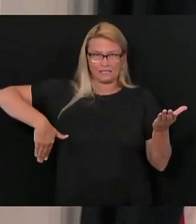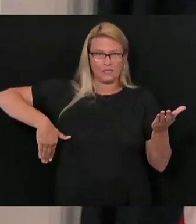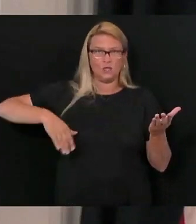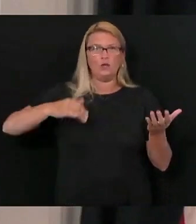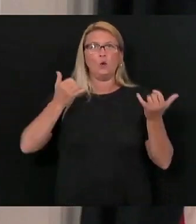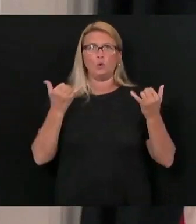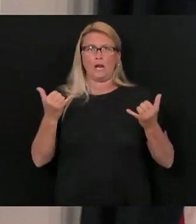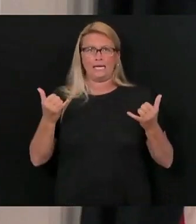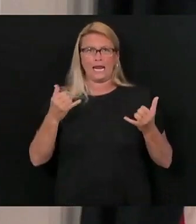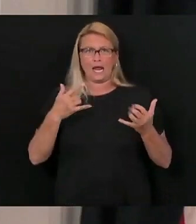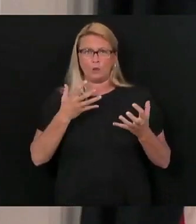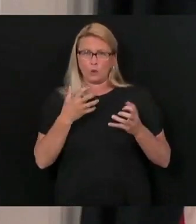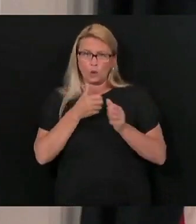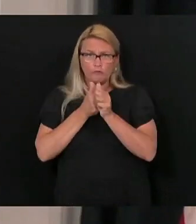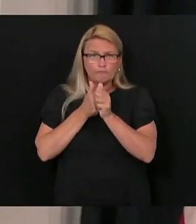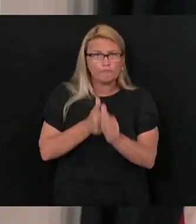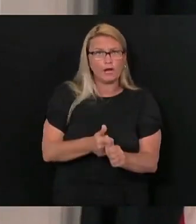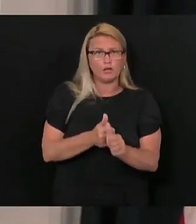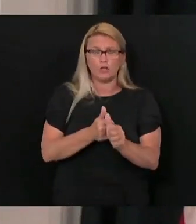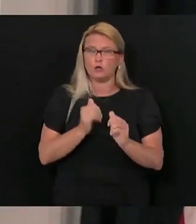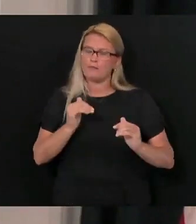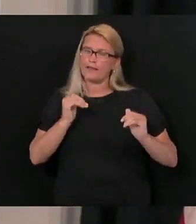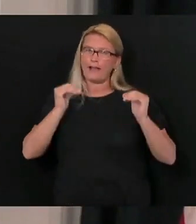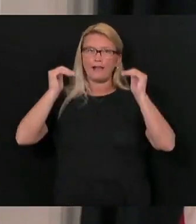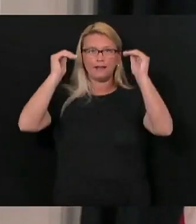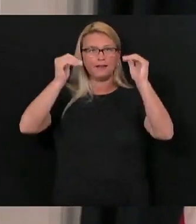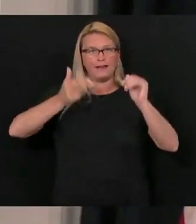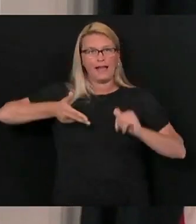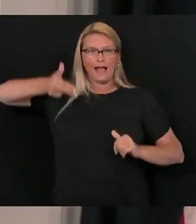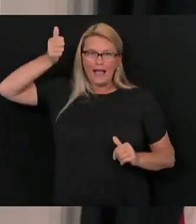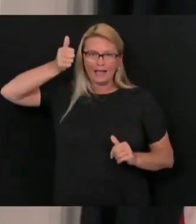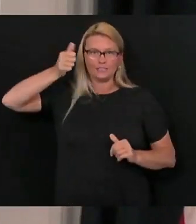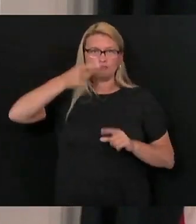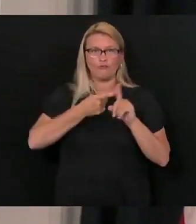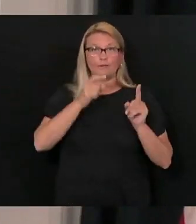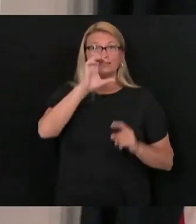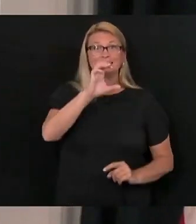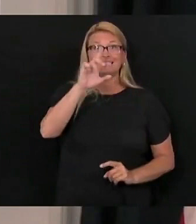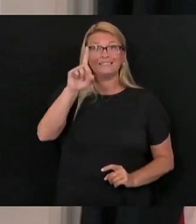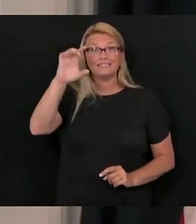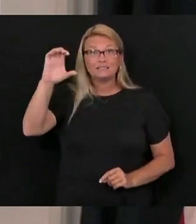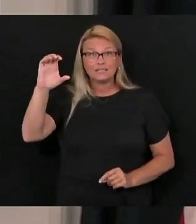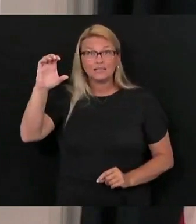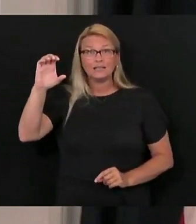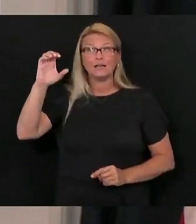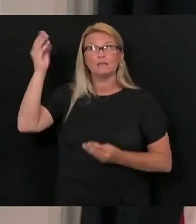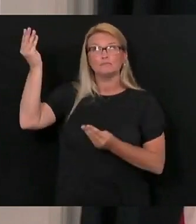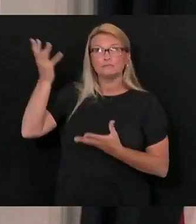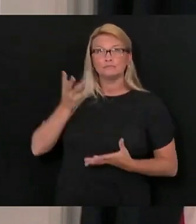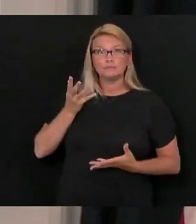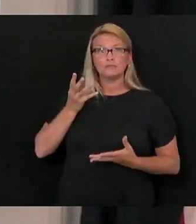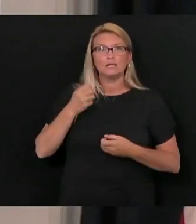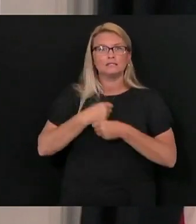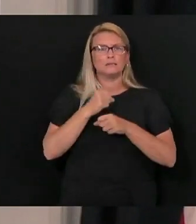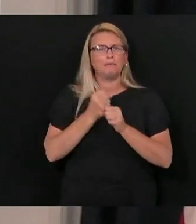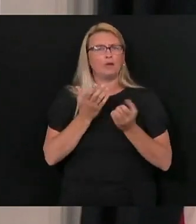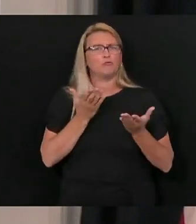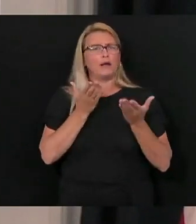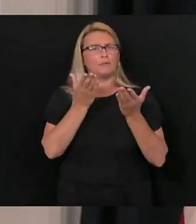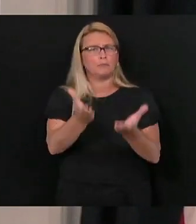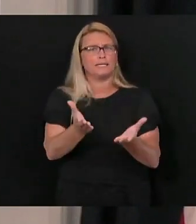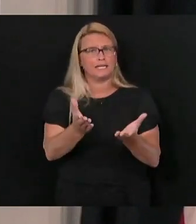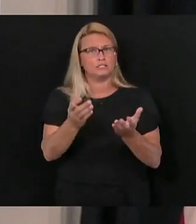to adhering to the highest standards, CDC guidelines and others, that make recommendations to make the classrooms as